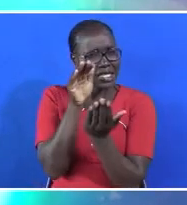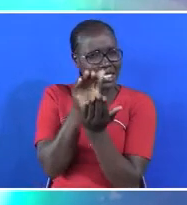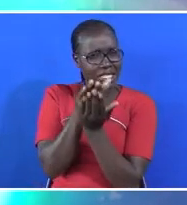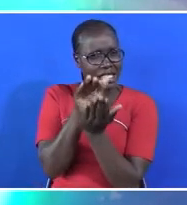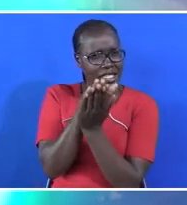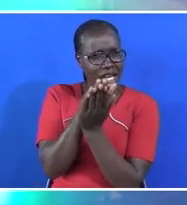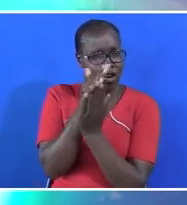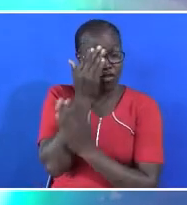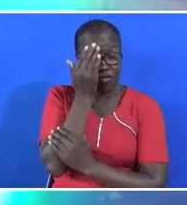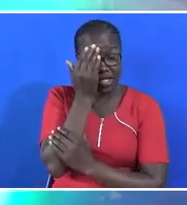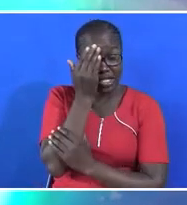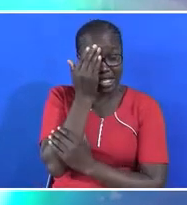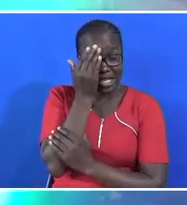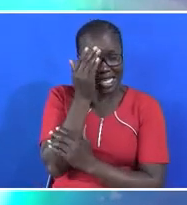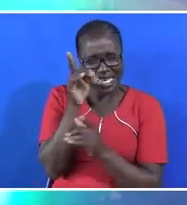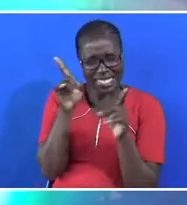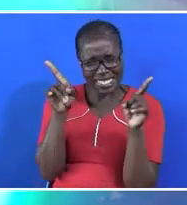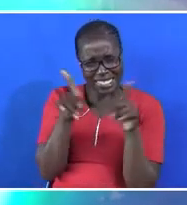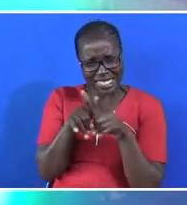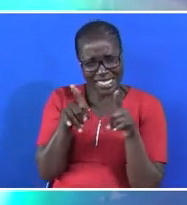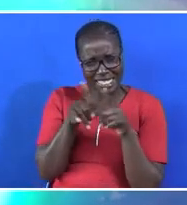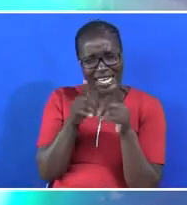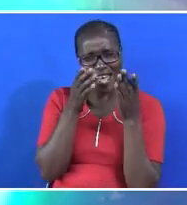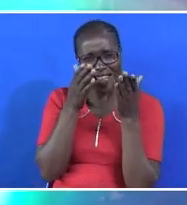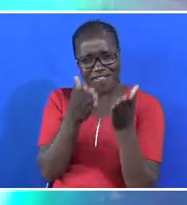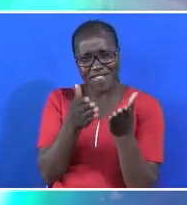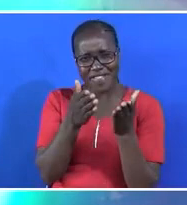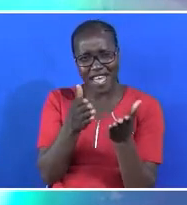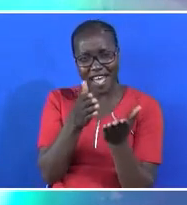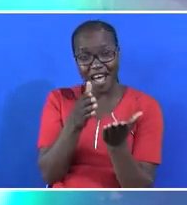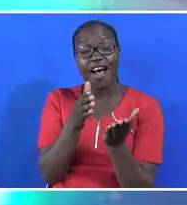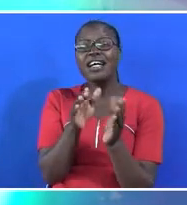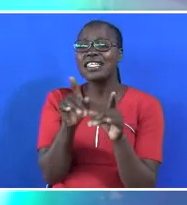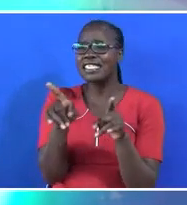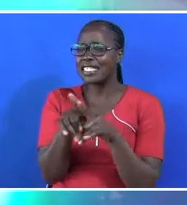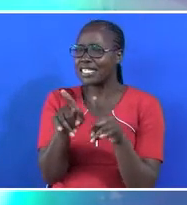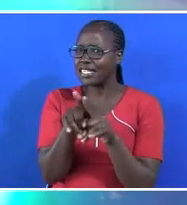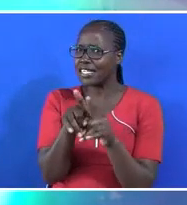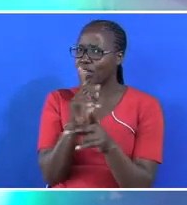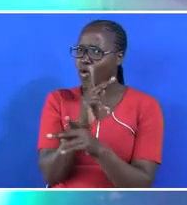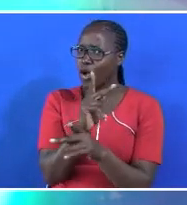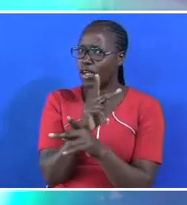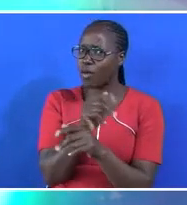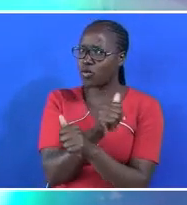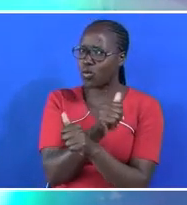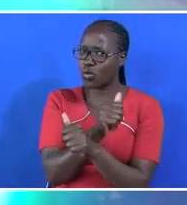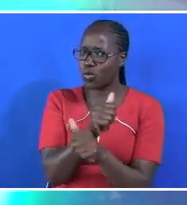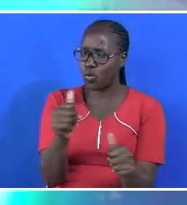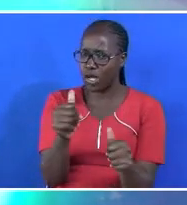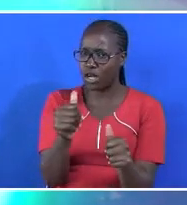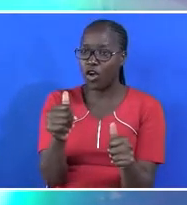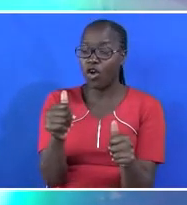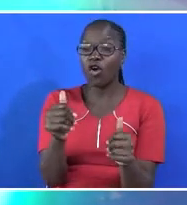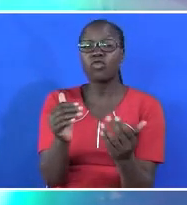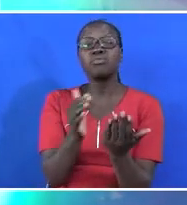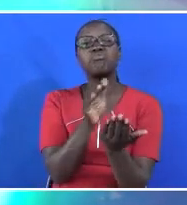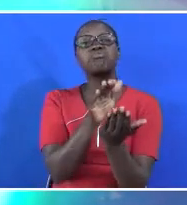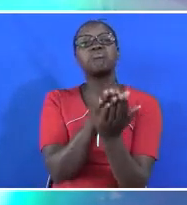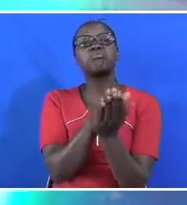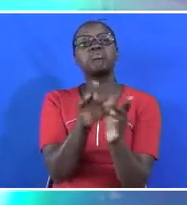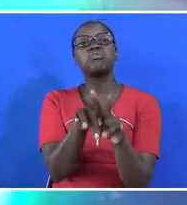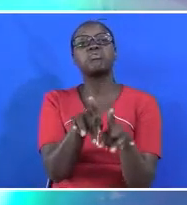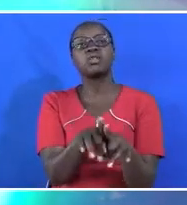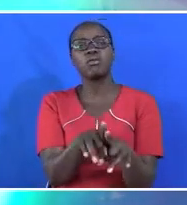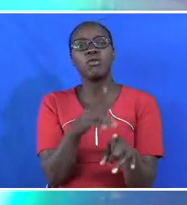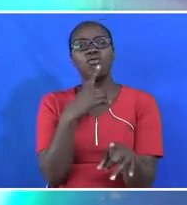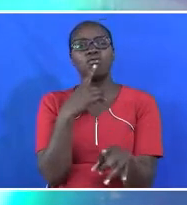of Israel was still, you know, in the Israelites were still in possession of such treasures. And